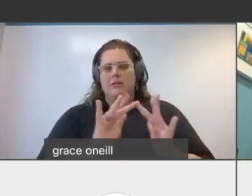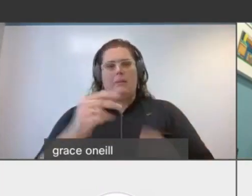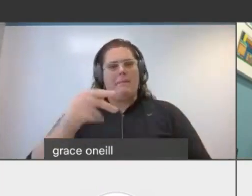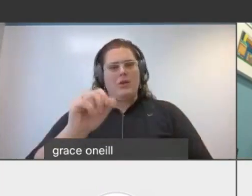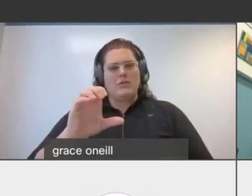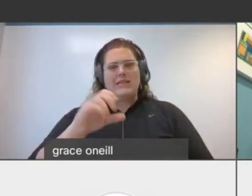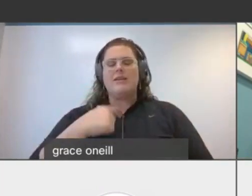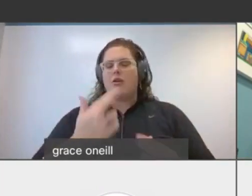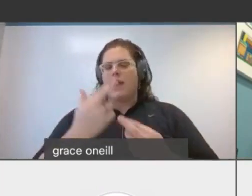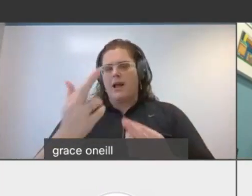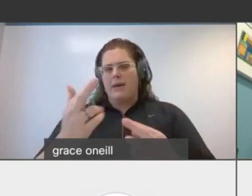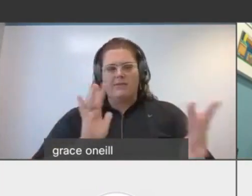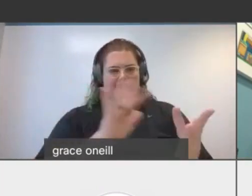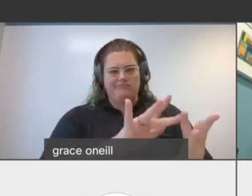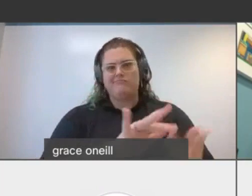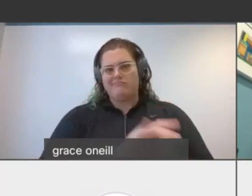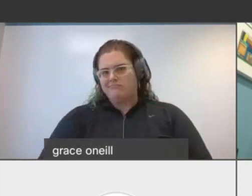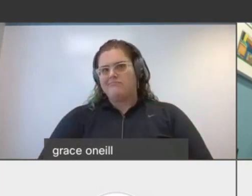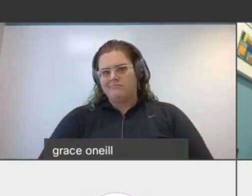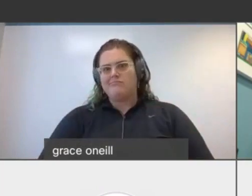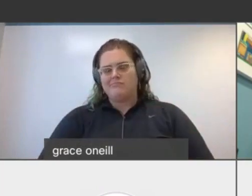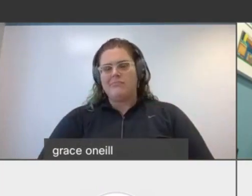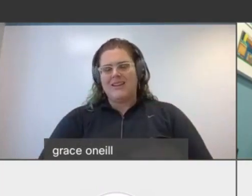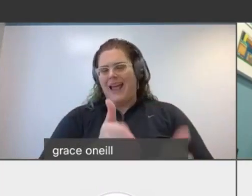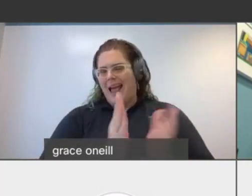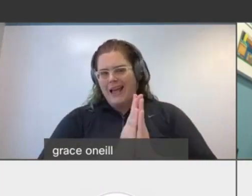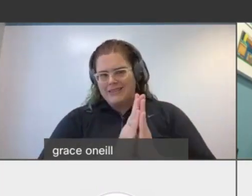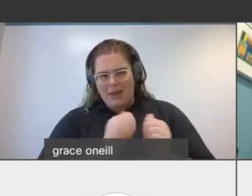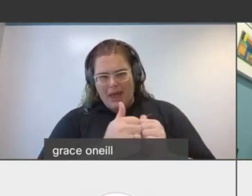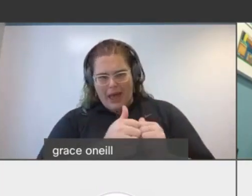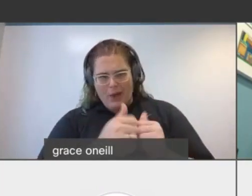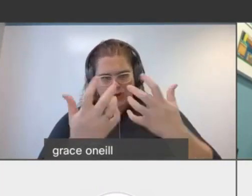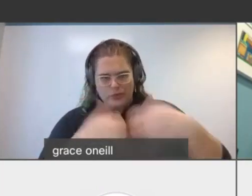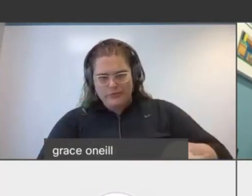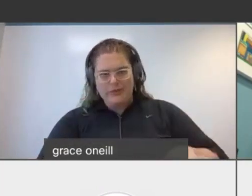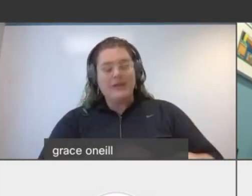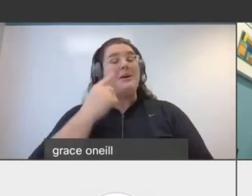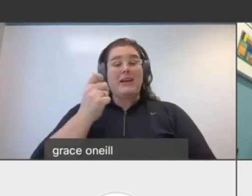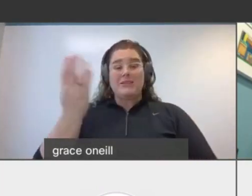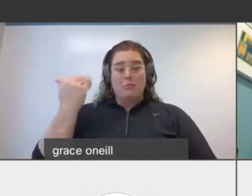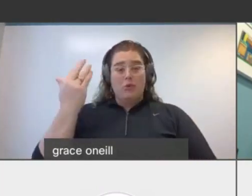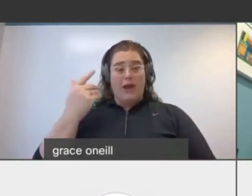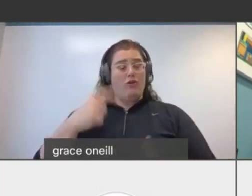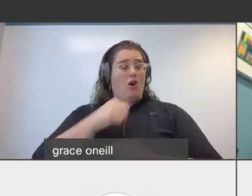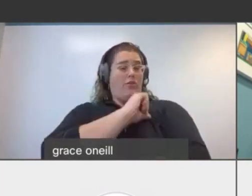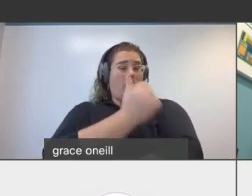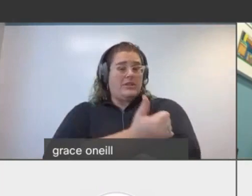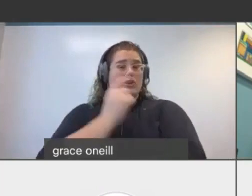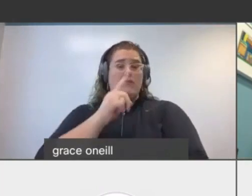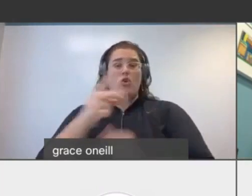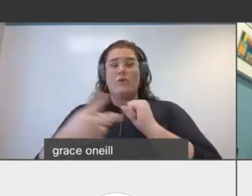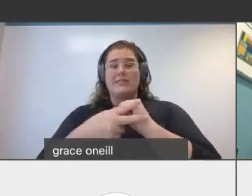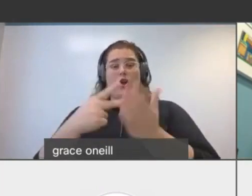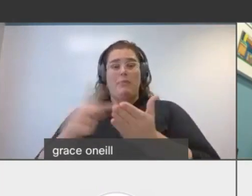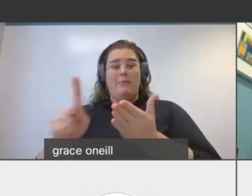that. Because we do not have prior authorizations in place for the retainer payments. The